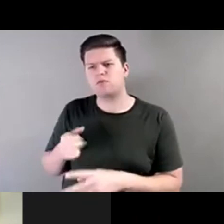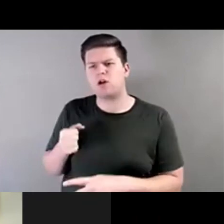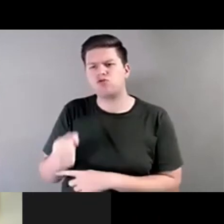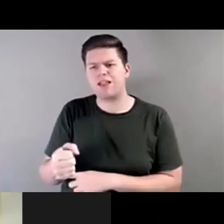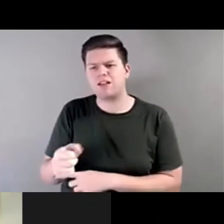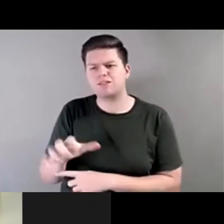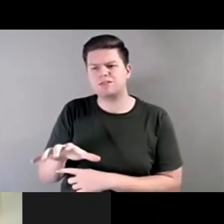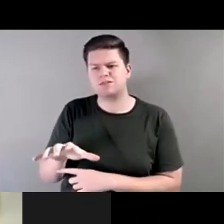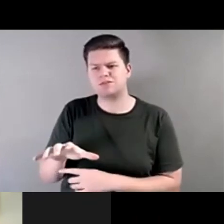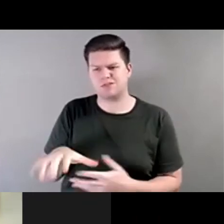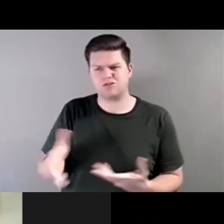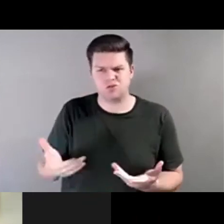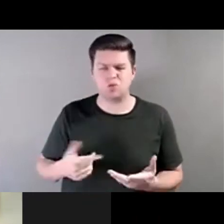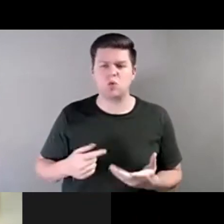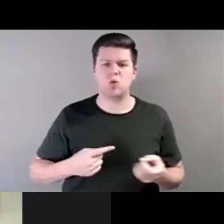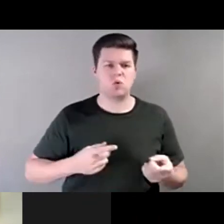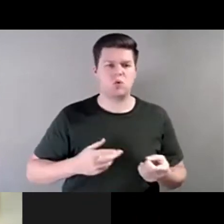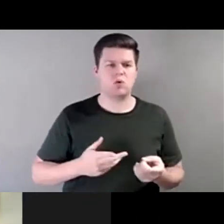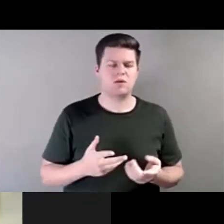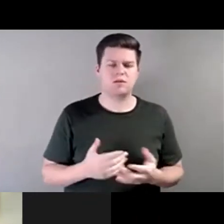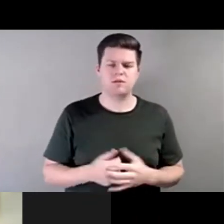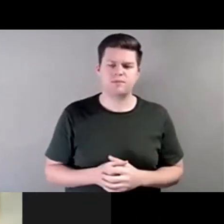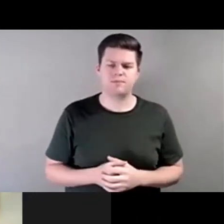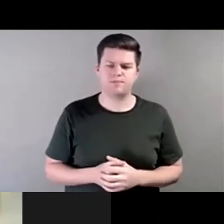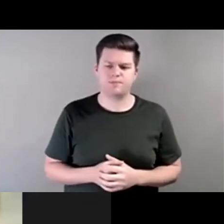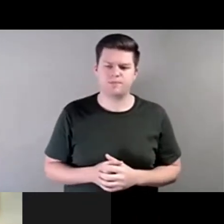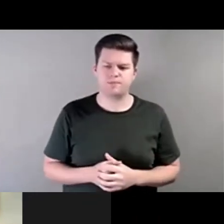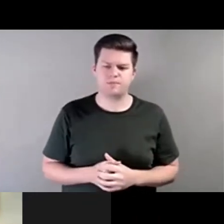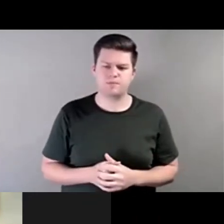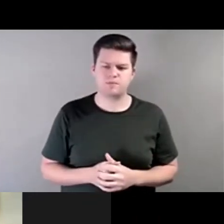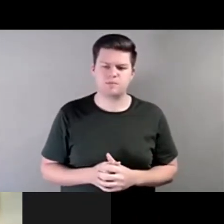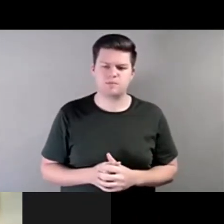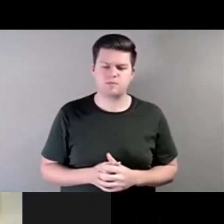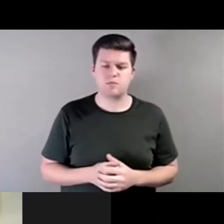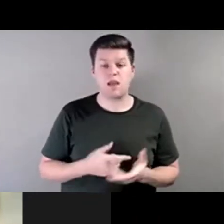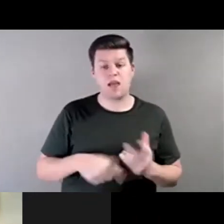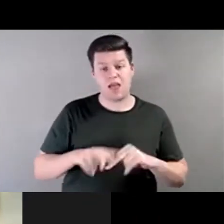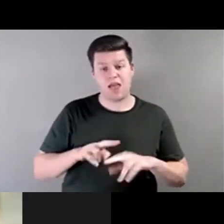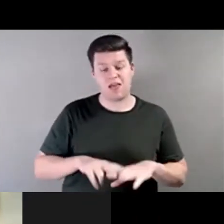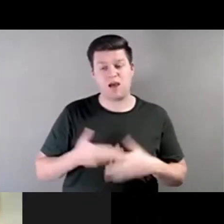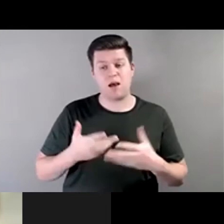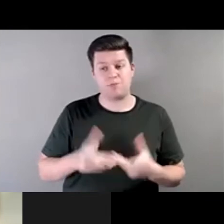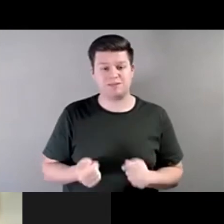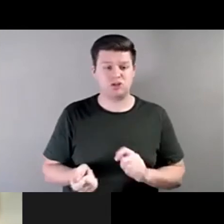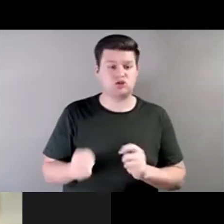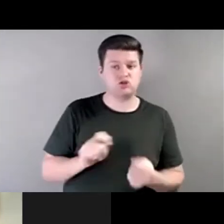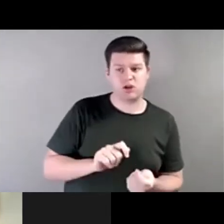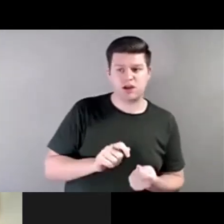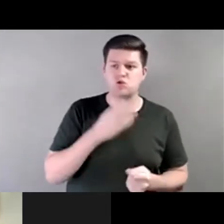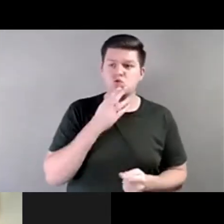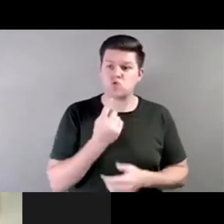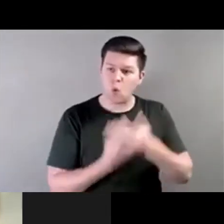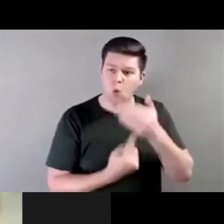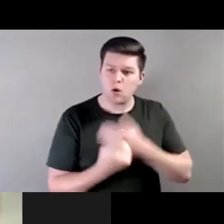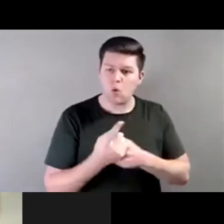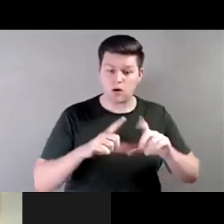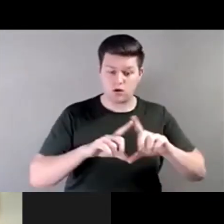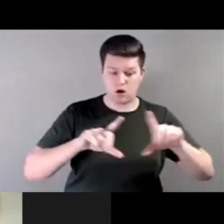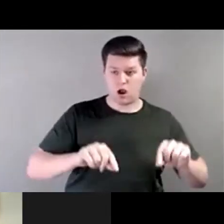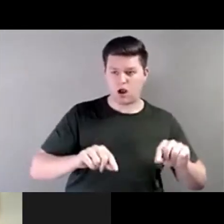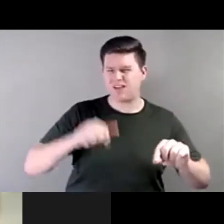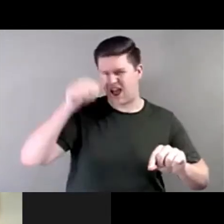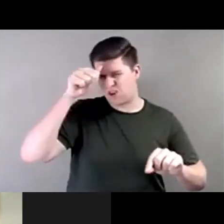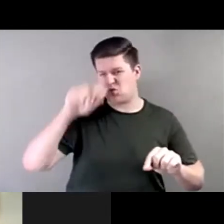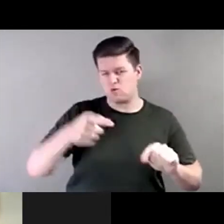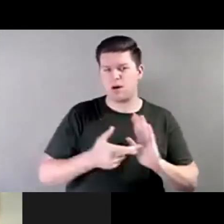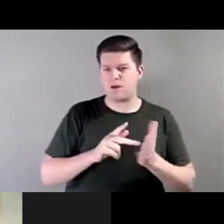It was also mentioned that if we did move to one single card, and I know that we've been moving in that direction, but if